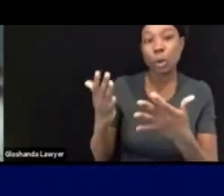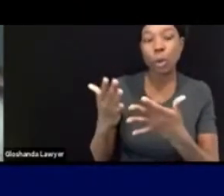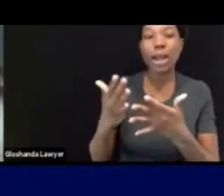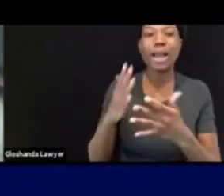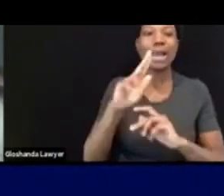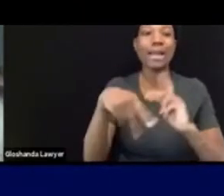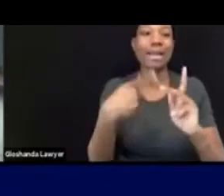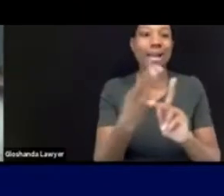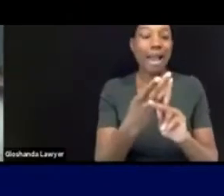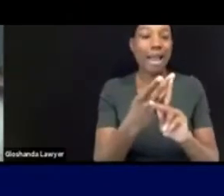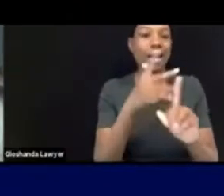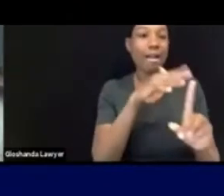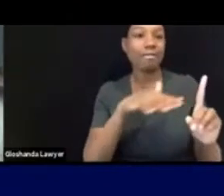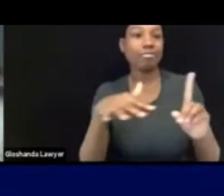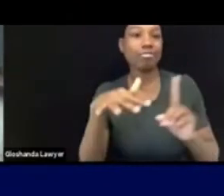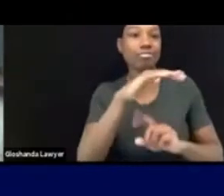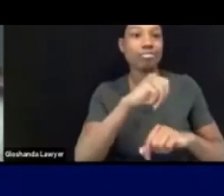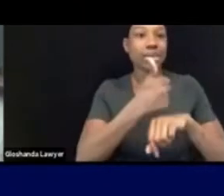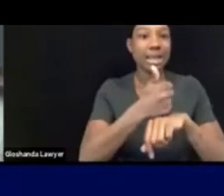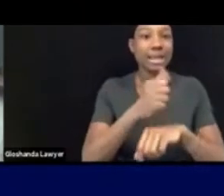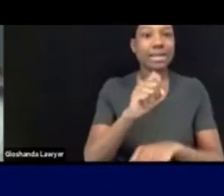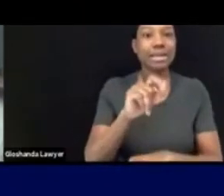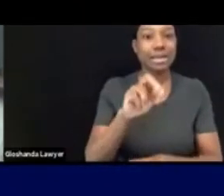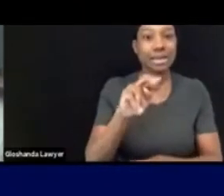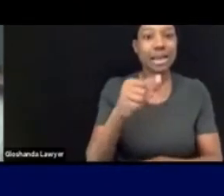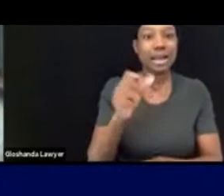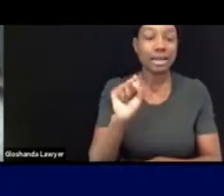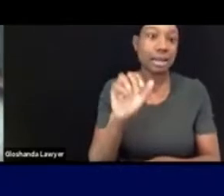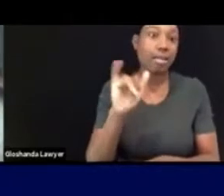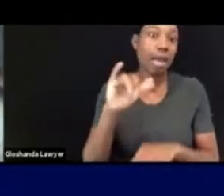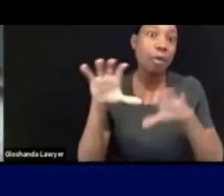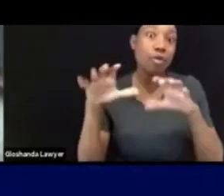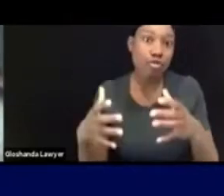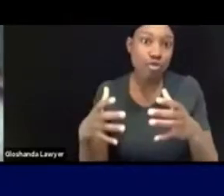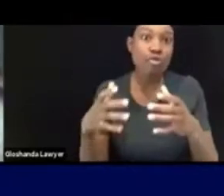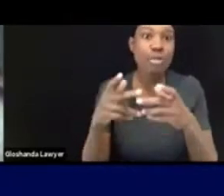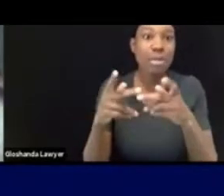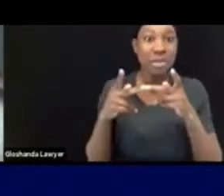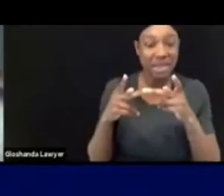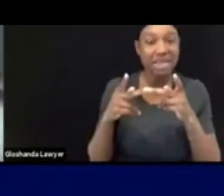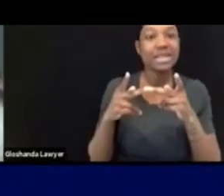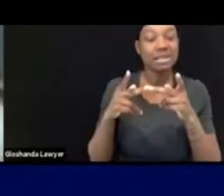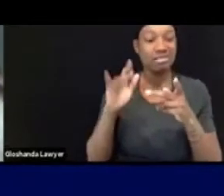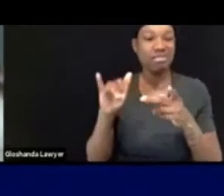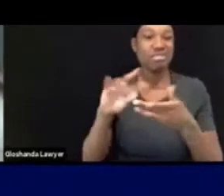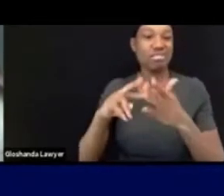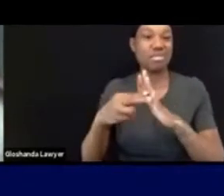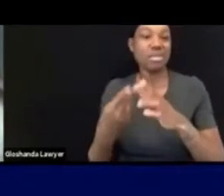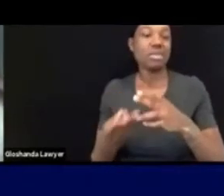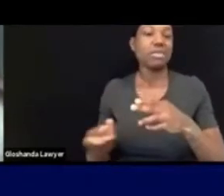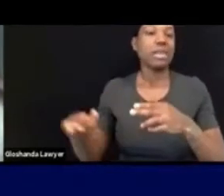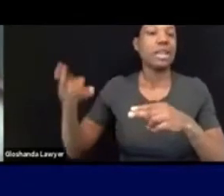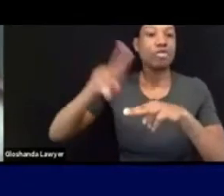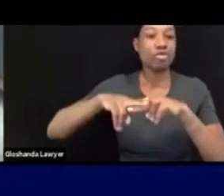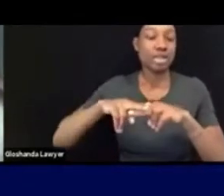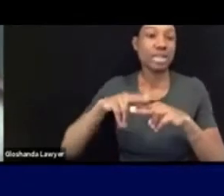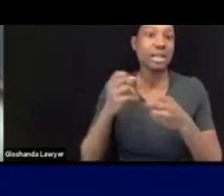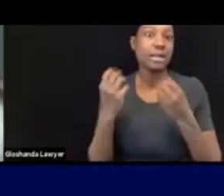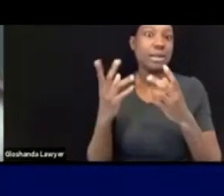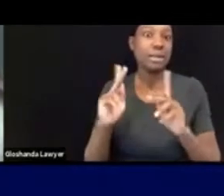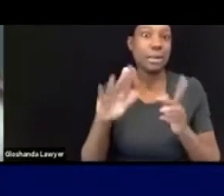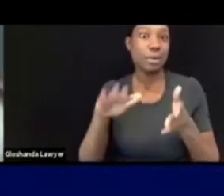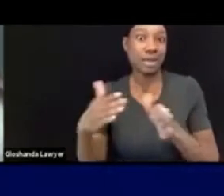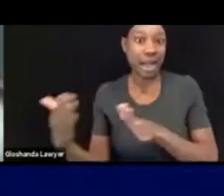congregate settings leading to higher case rates and case fatality rates, which makes sense. There's also some evidence, and we show this in a recent study we have